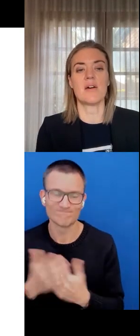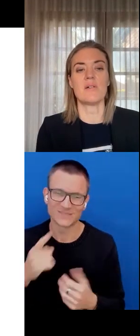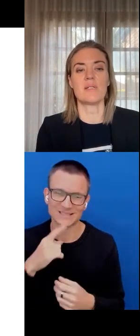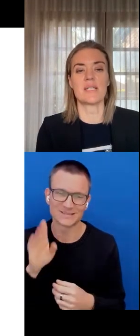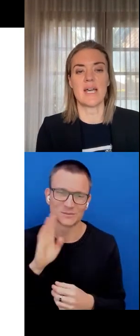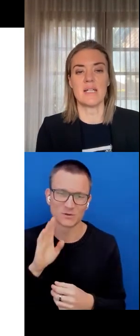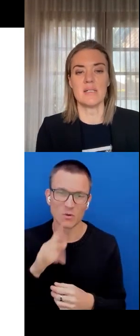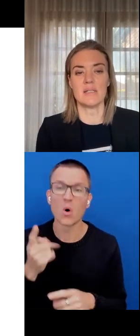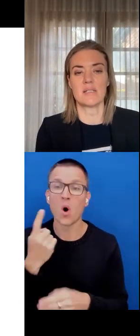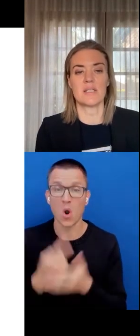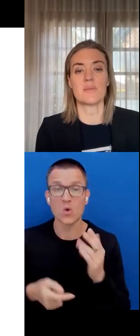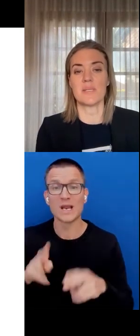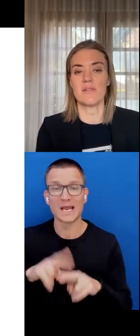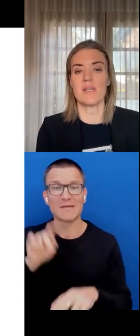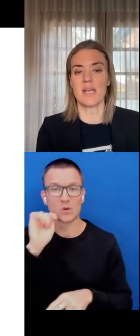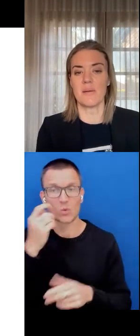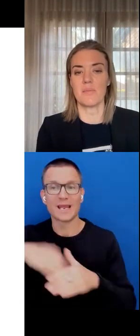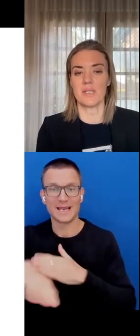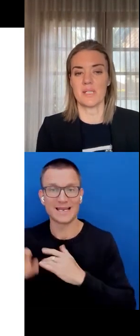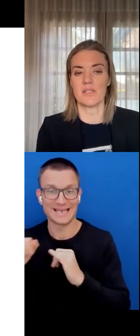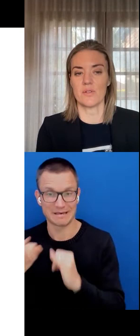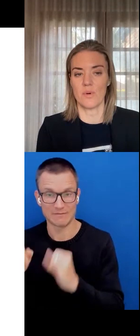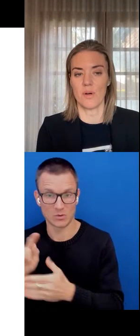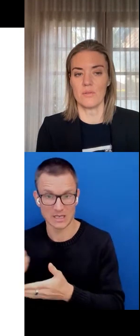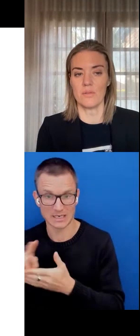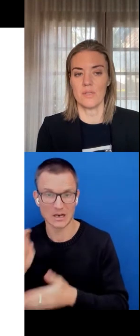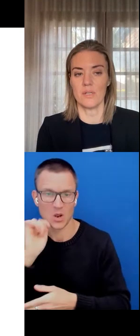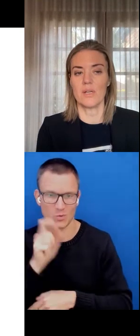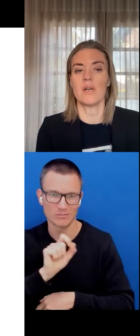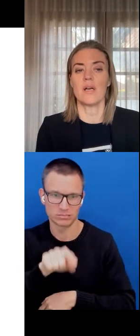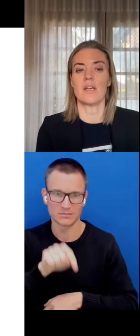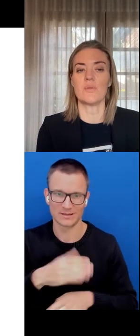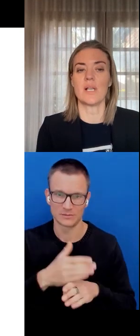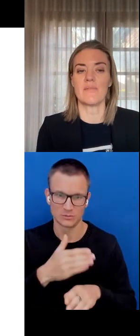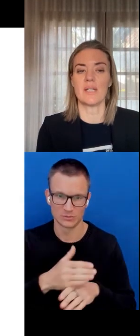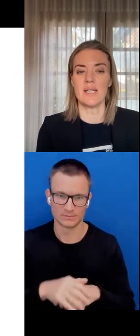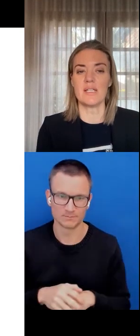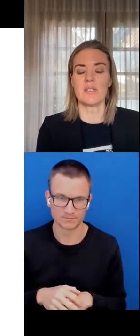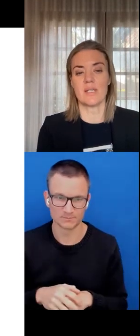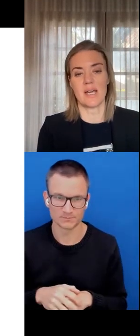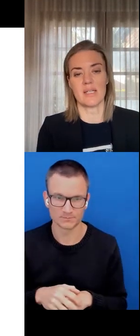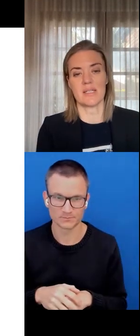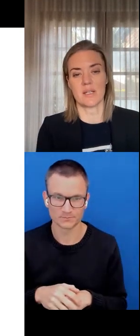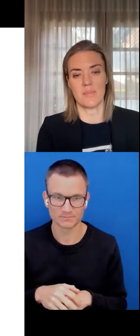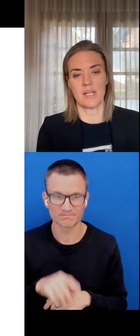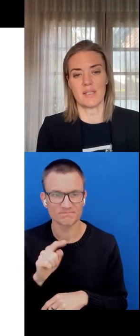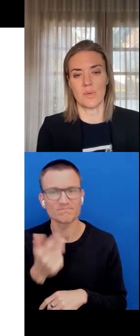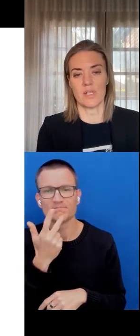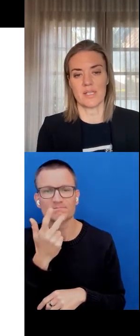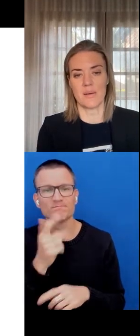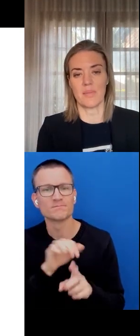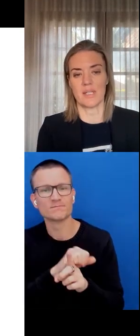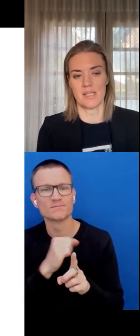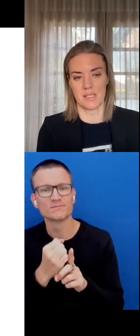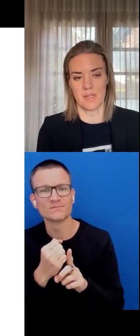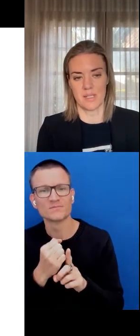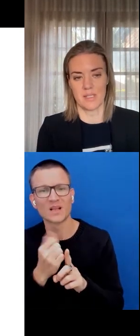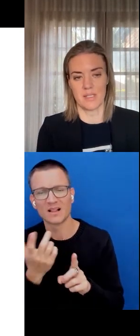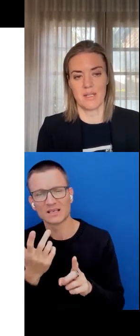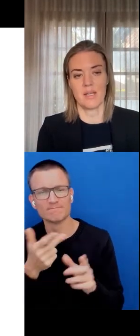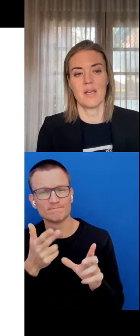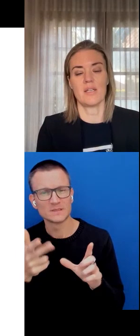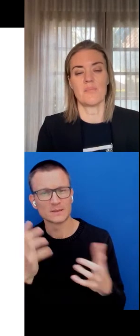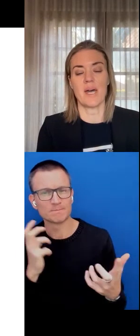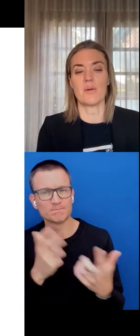The scenario is tailored to the specific capabilities of the role, and you will have at least 3 days to complete the work sample